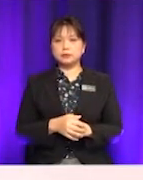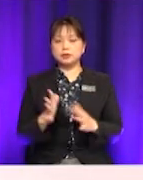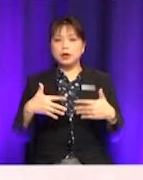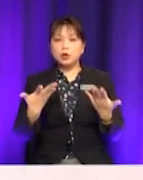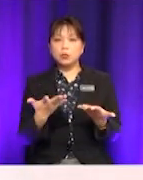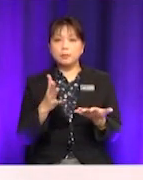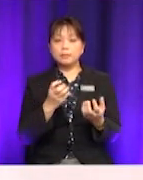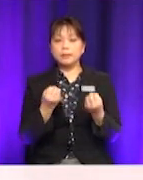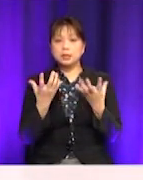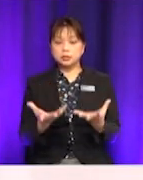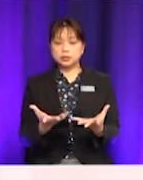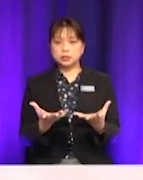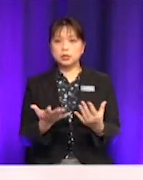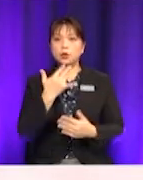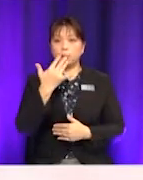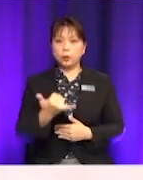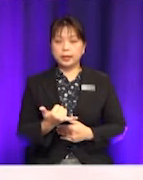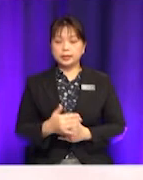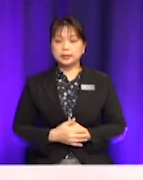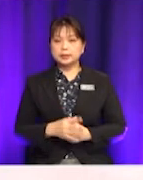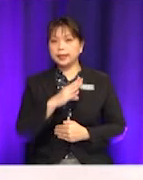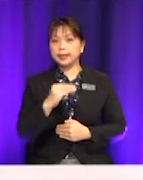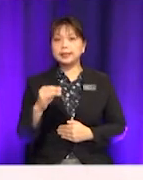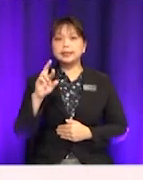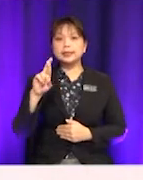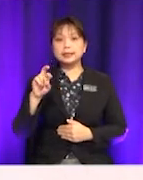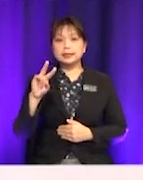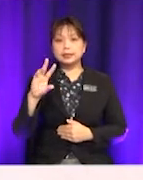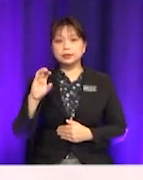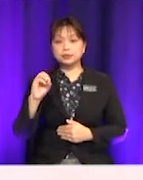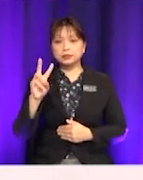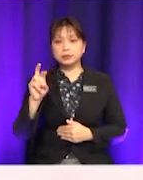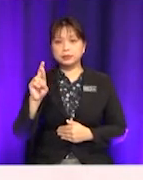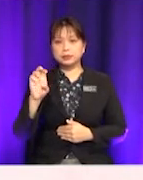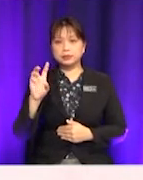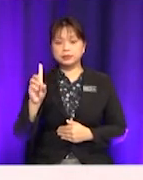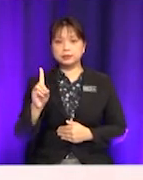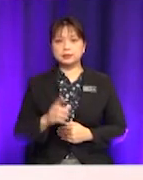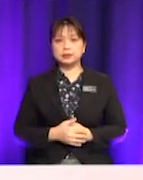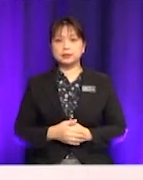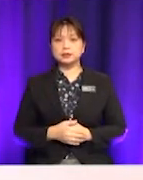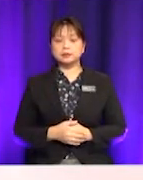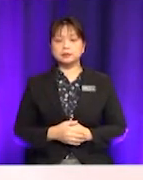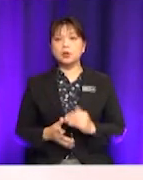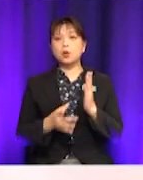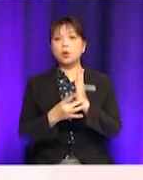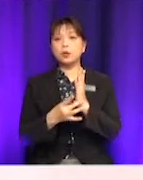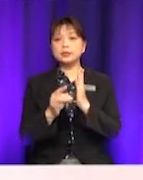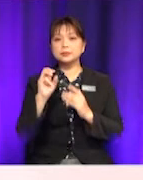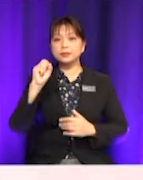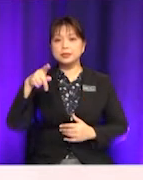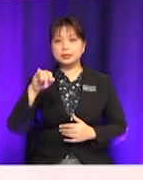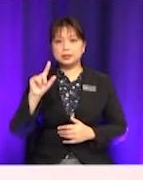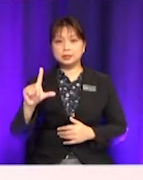oil, and recovered. Okay, so after oil spill, how much recovered? Okay,